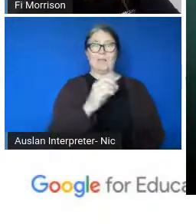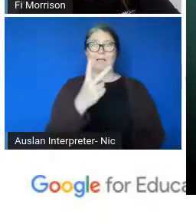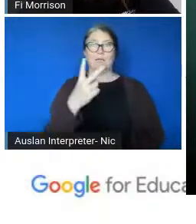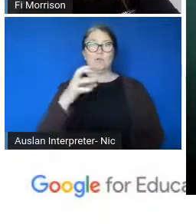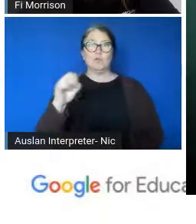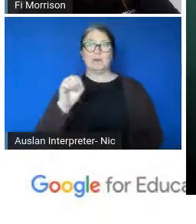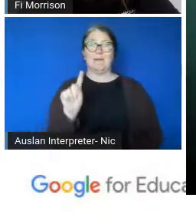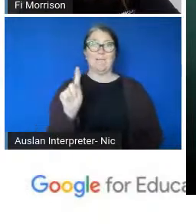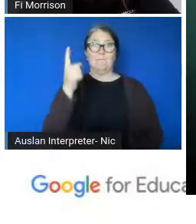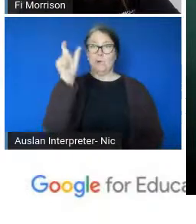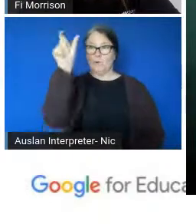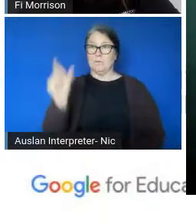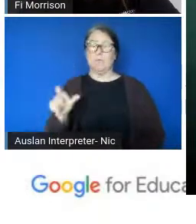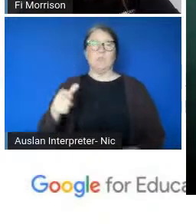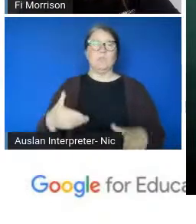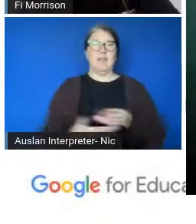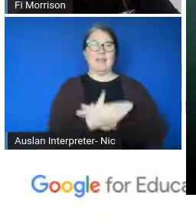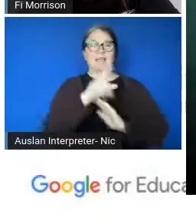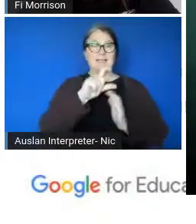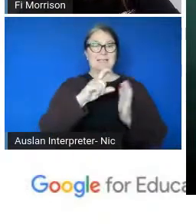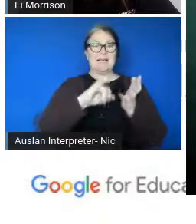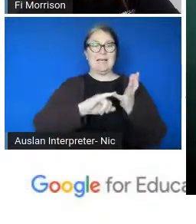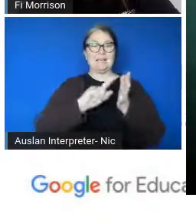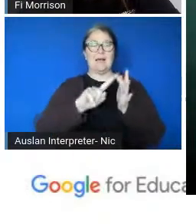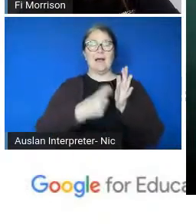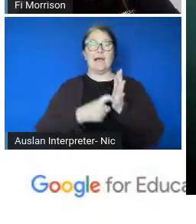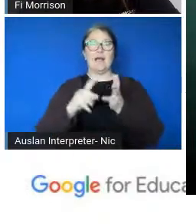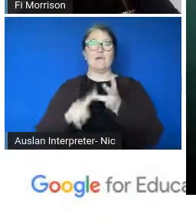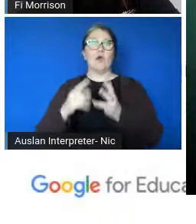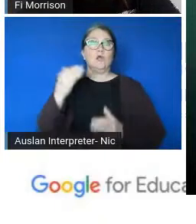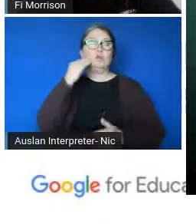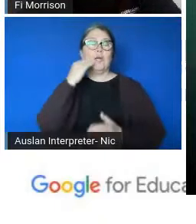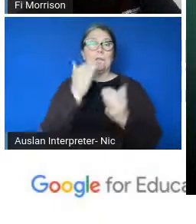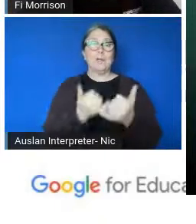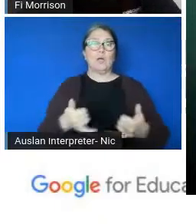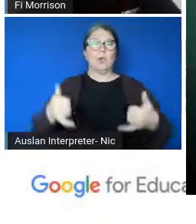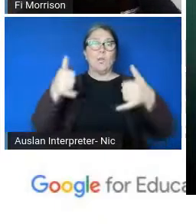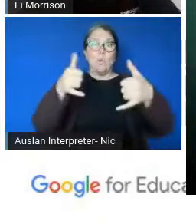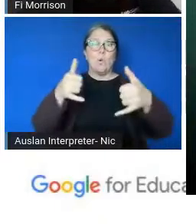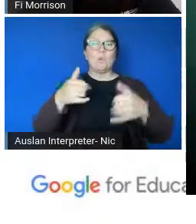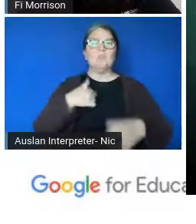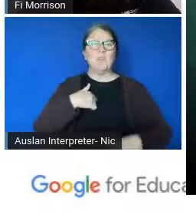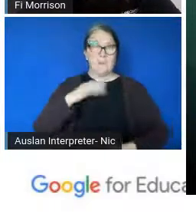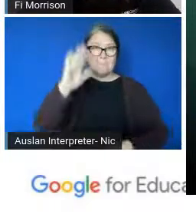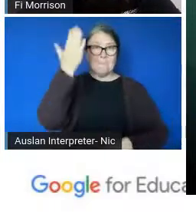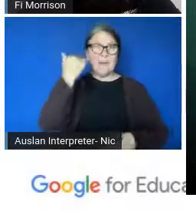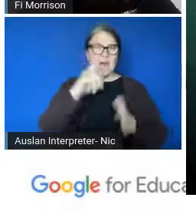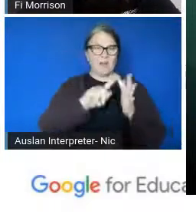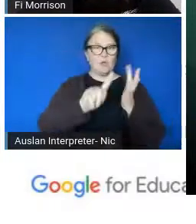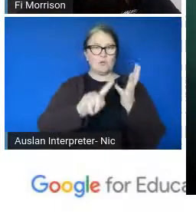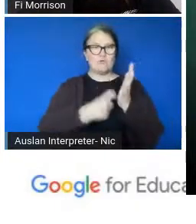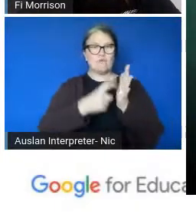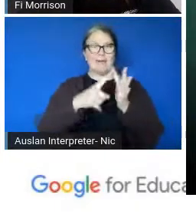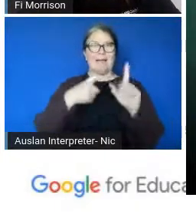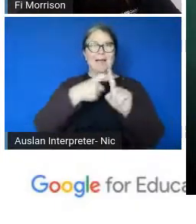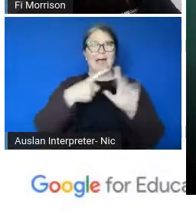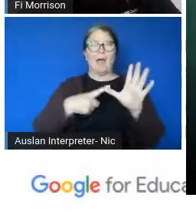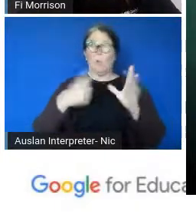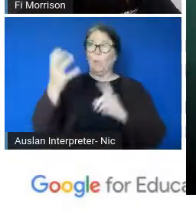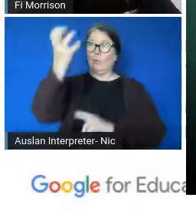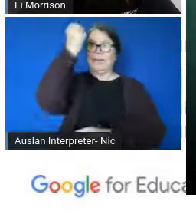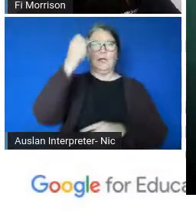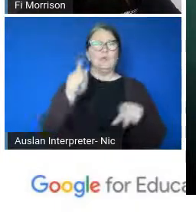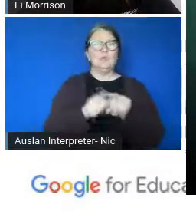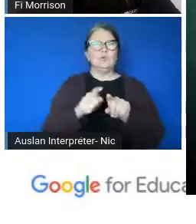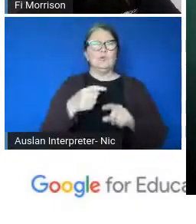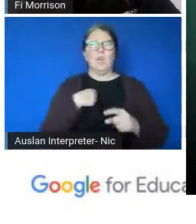Indigenous CSIRO STEM Champion Award. Recently, I was a Eureka Prize winner, but these all fail in comparison because to me, these aren't achievements. These